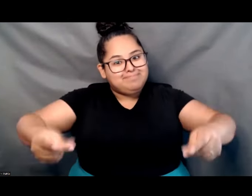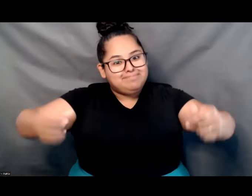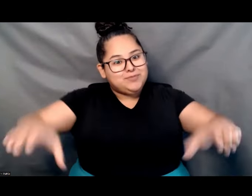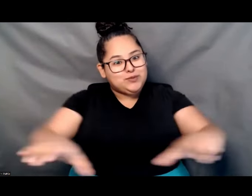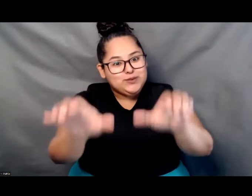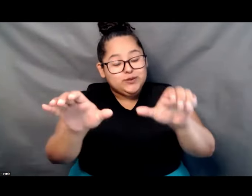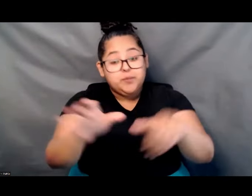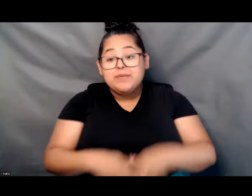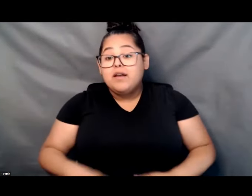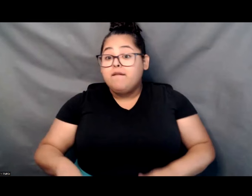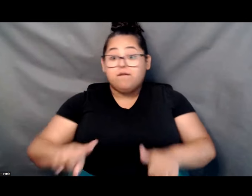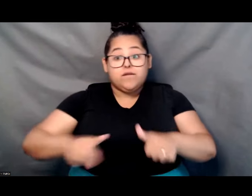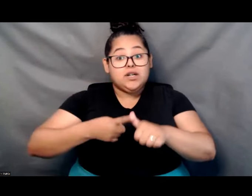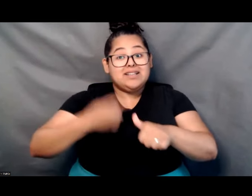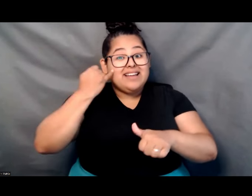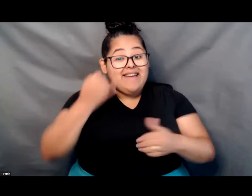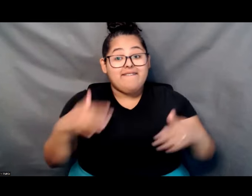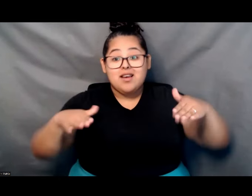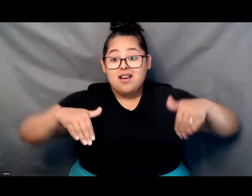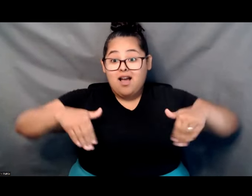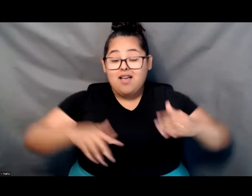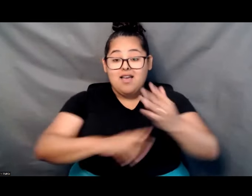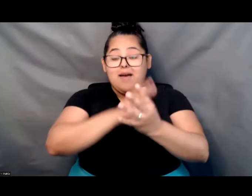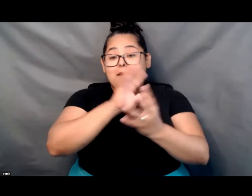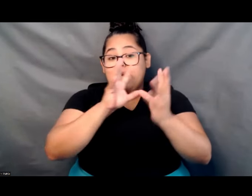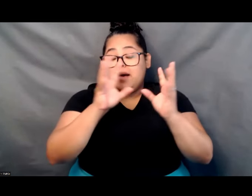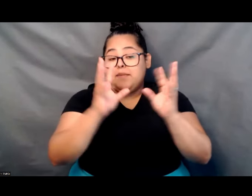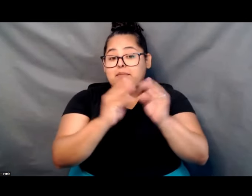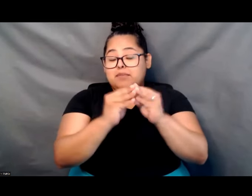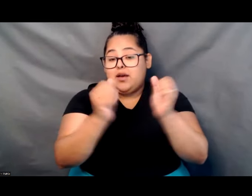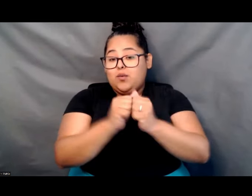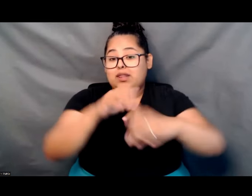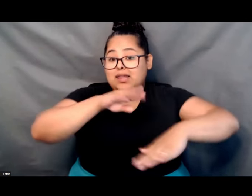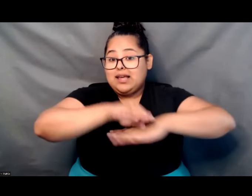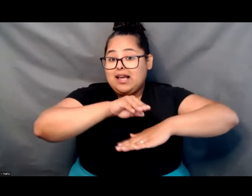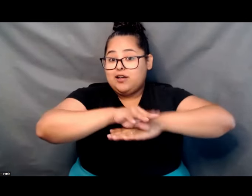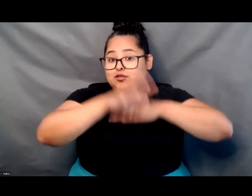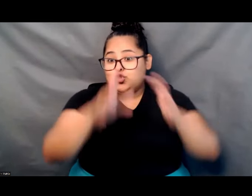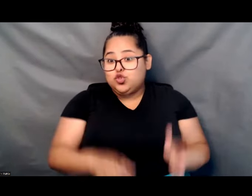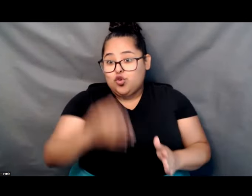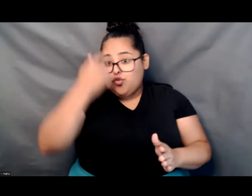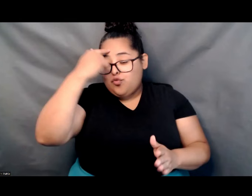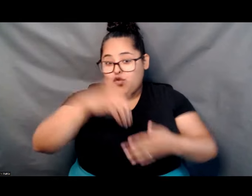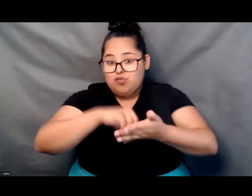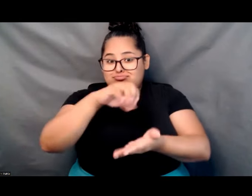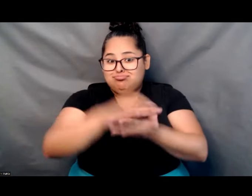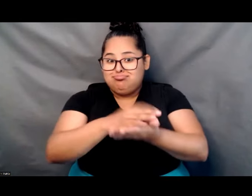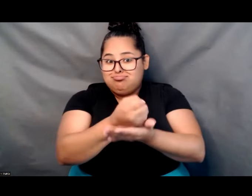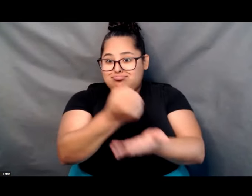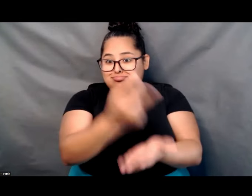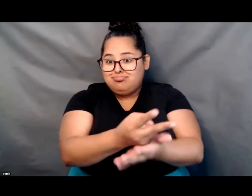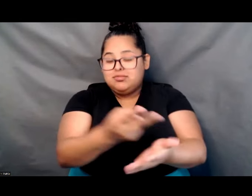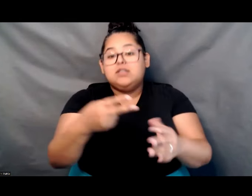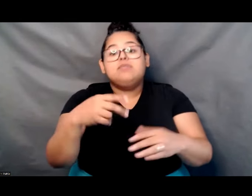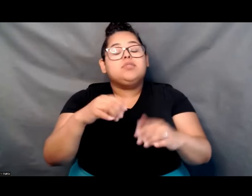haven't met with your counselor to add accommodations to your plan, or if you're not sure what accommodations you have, please be